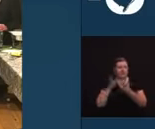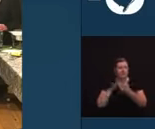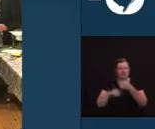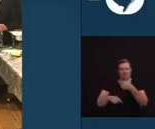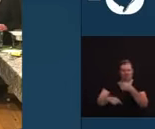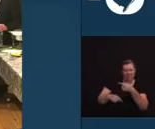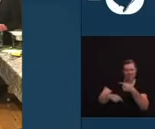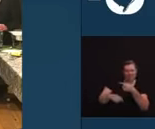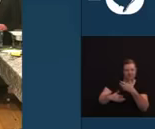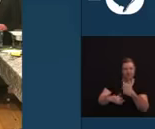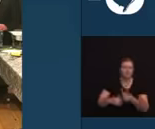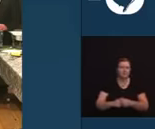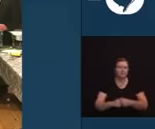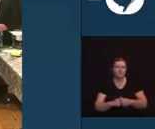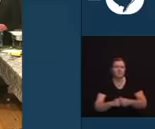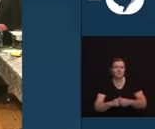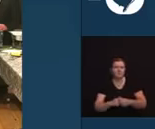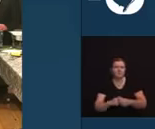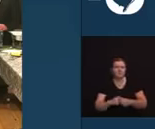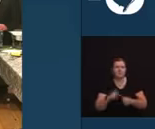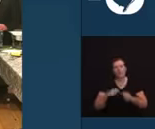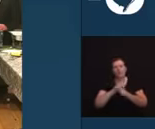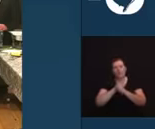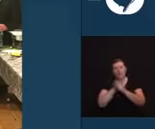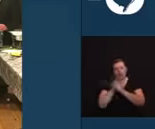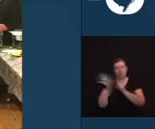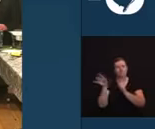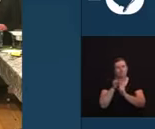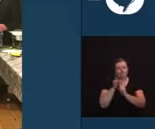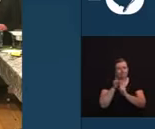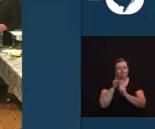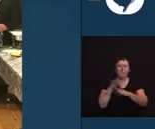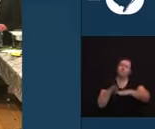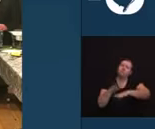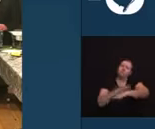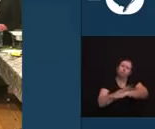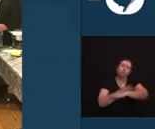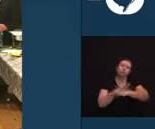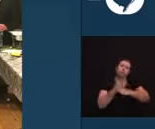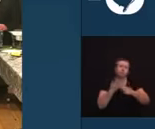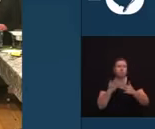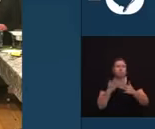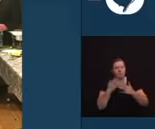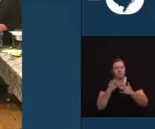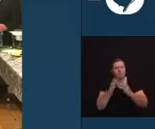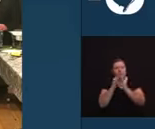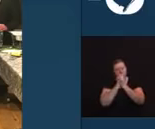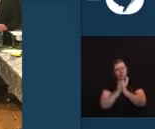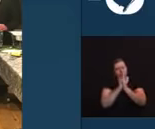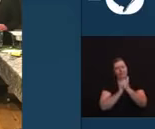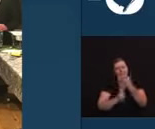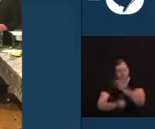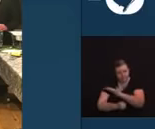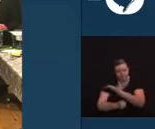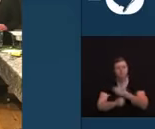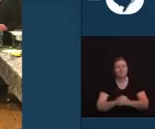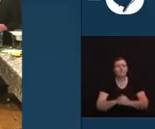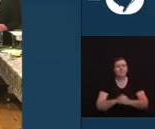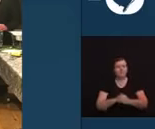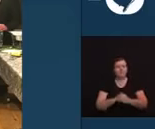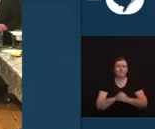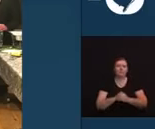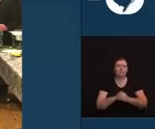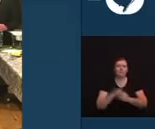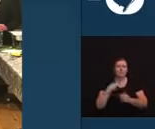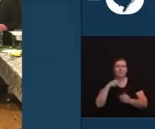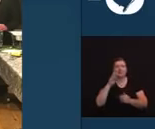was also, by the way, COVID positive. She's doing better, but keep her in your prayers. He's also survived by their 6 children, as well as by the